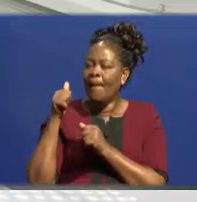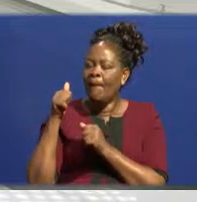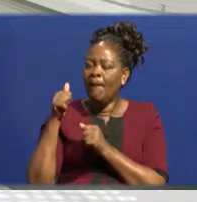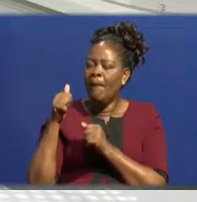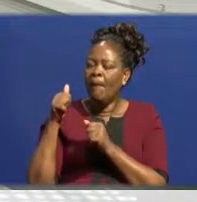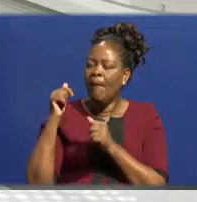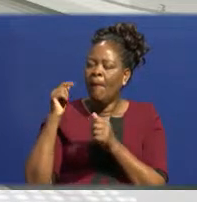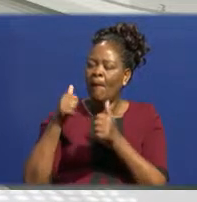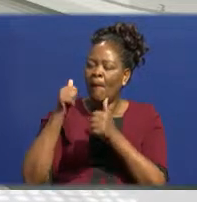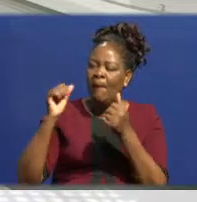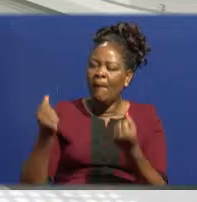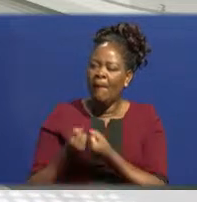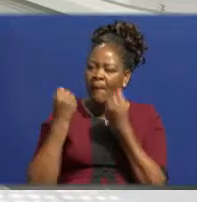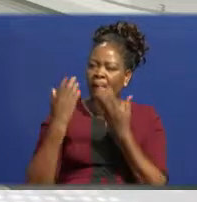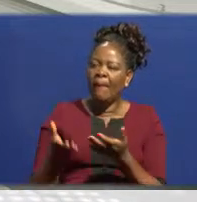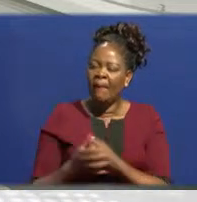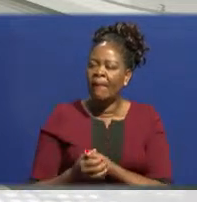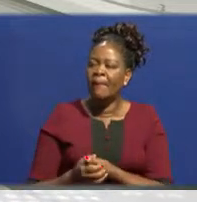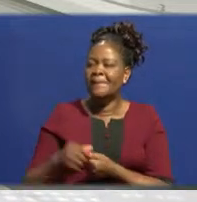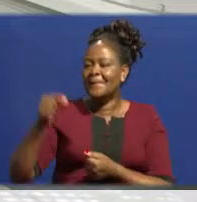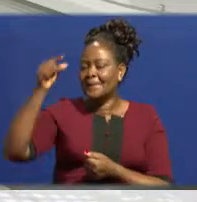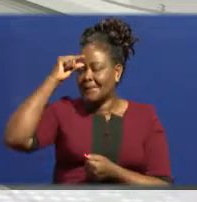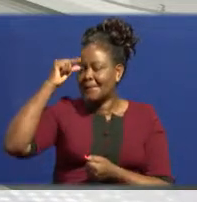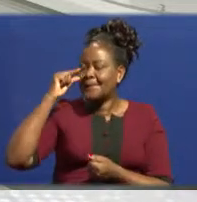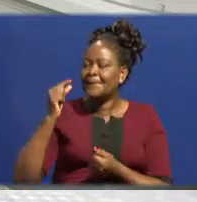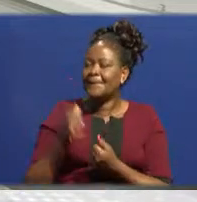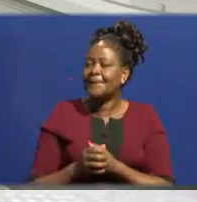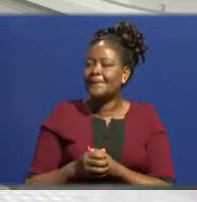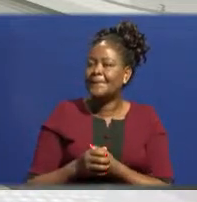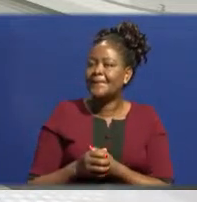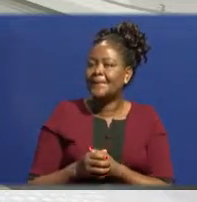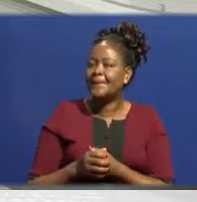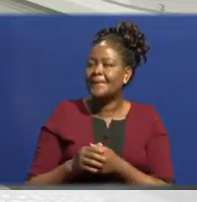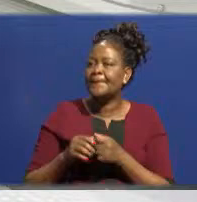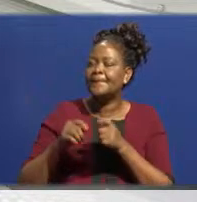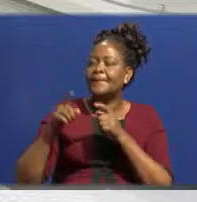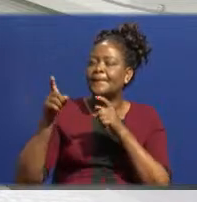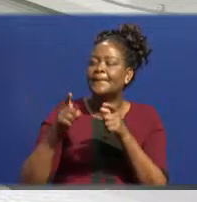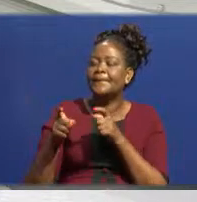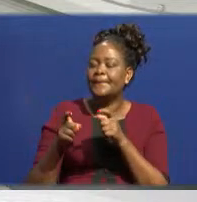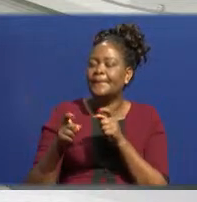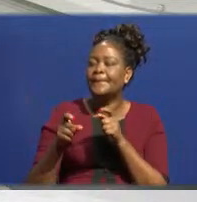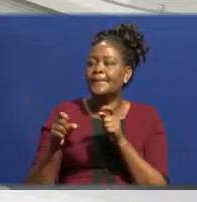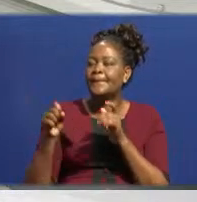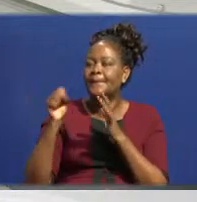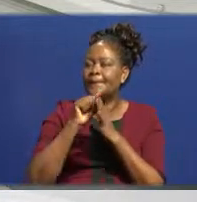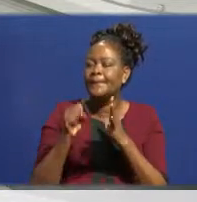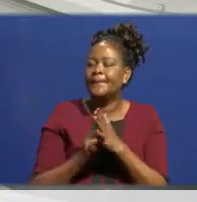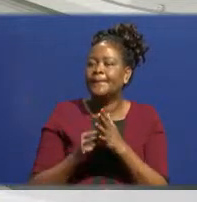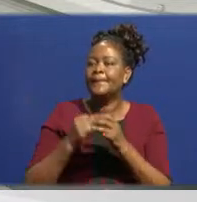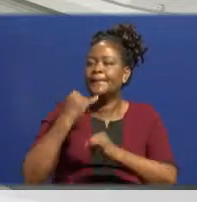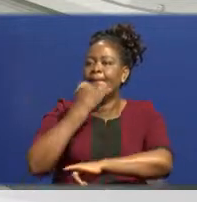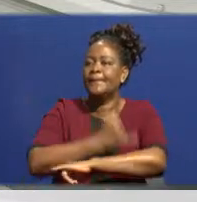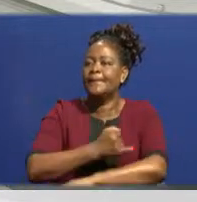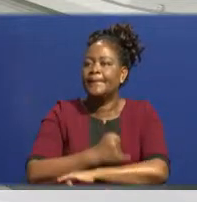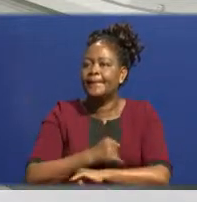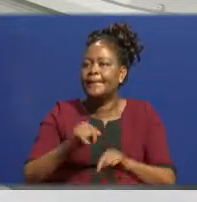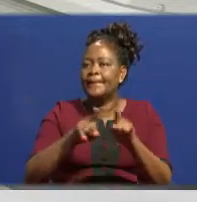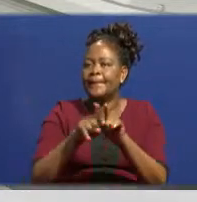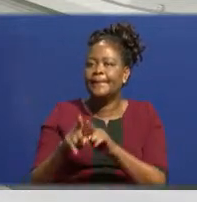which is actually happening now. The government is running the state parastatals, they are